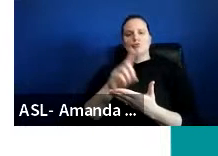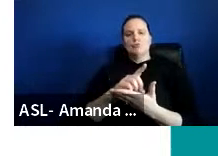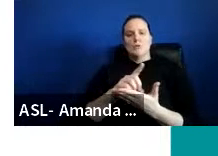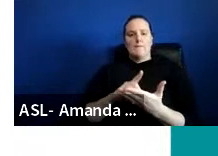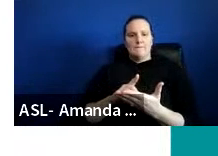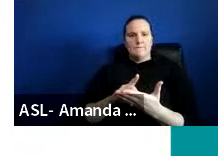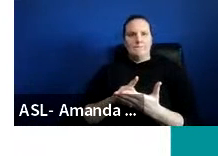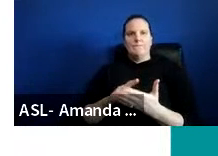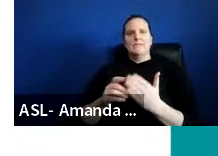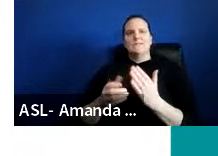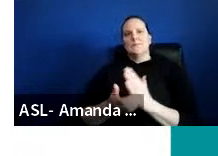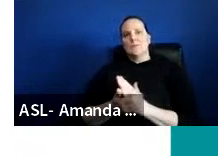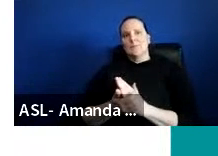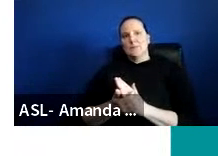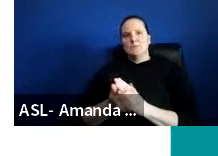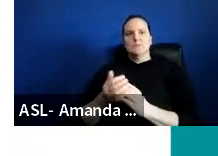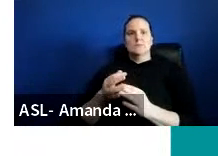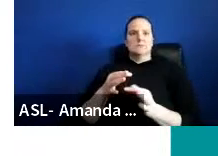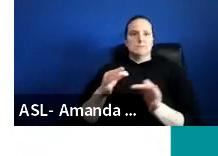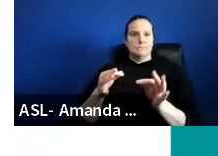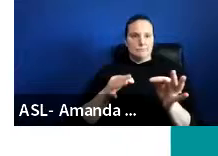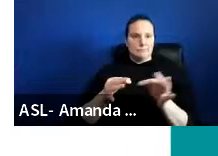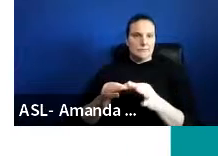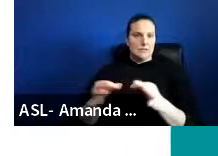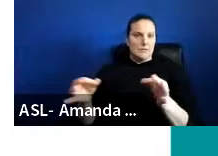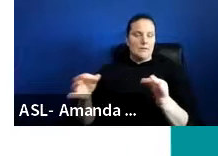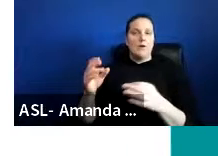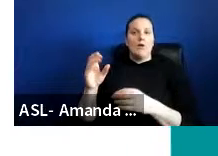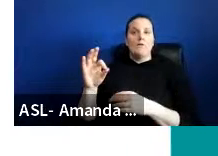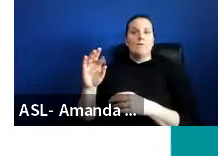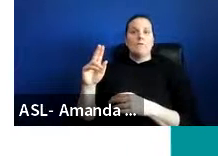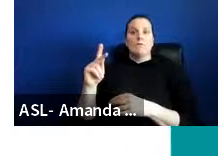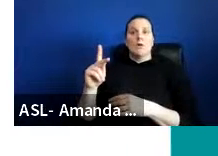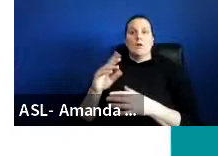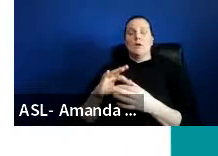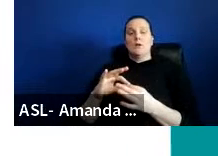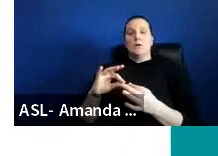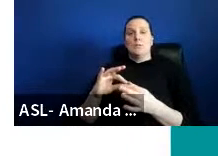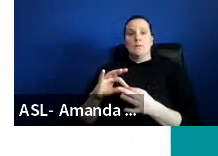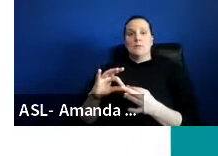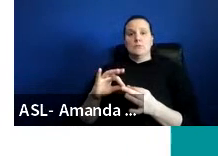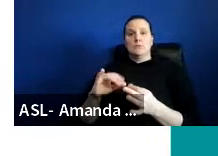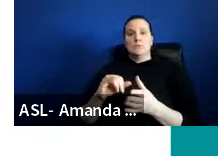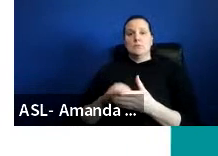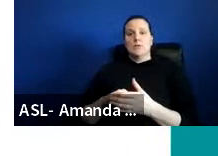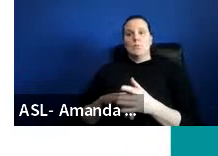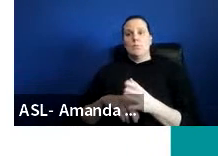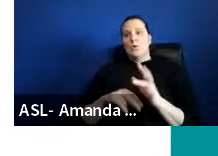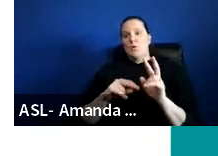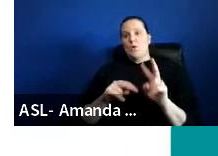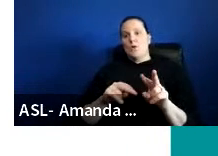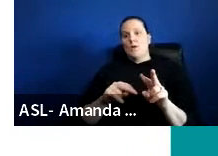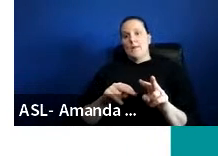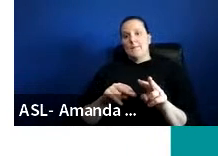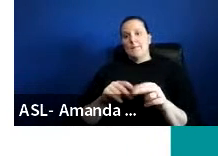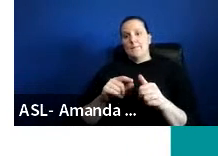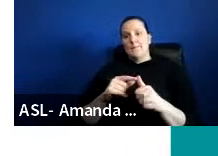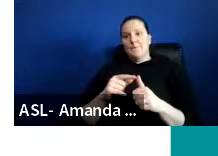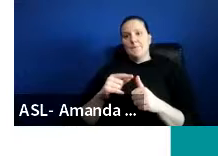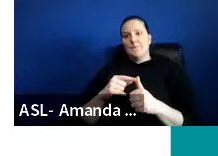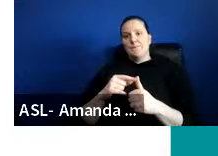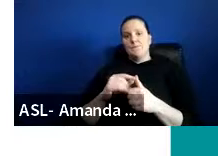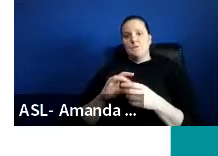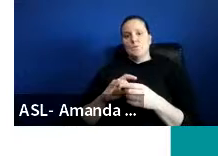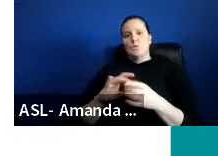supplemental environmental impact statement. As Frank mentioned, we'll be looking at, I guess,